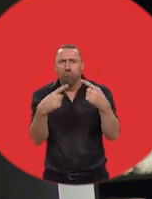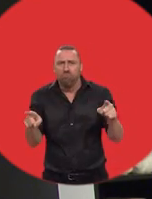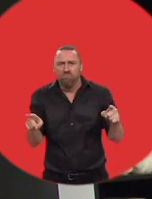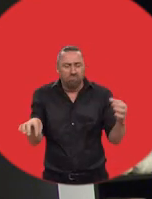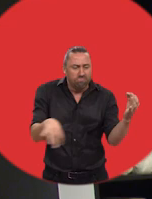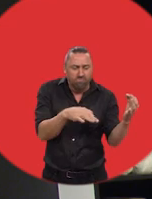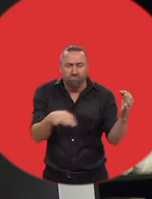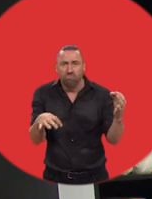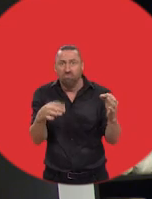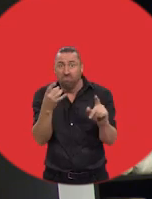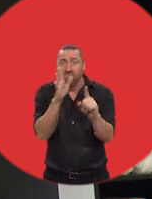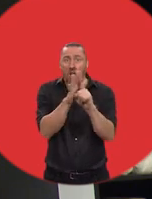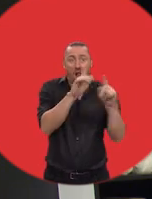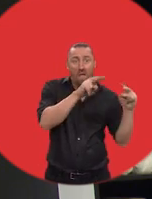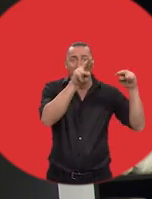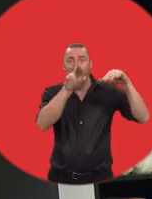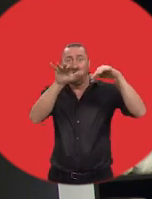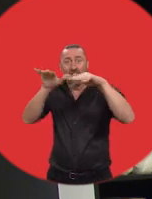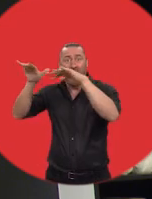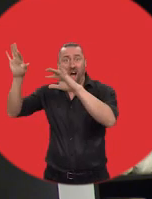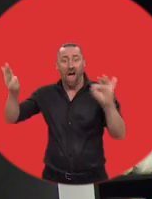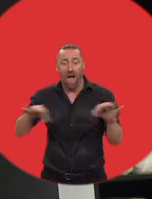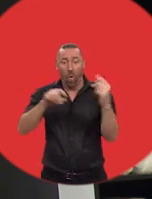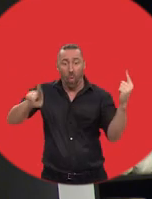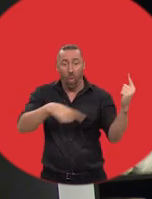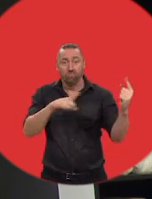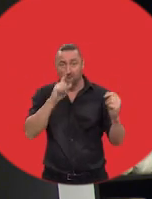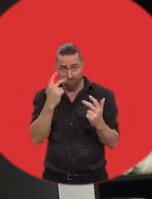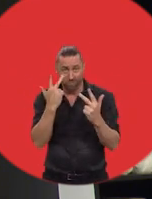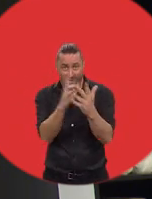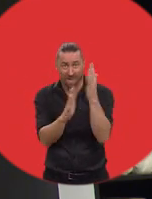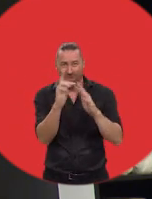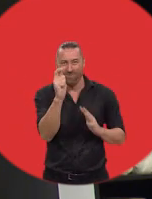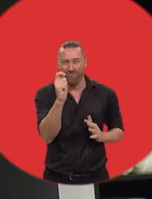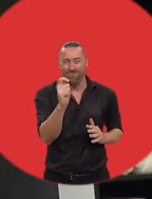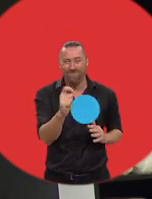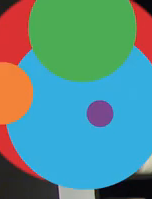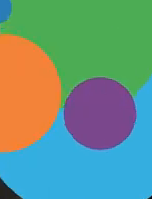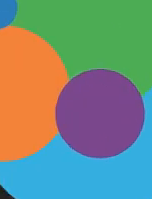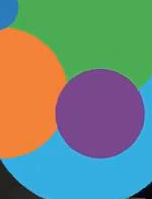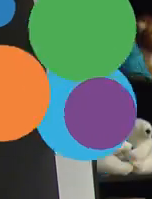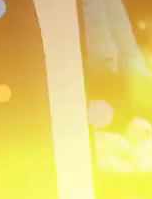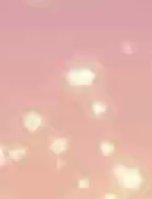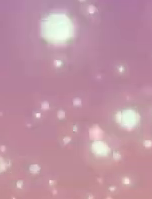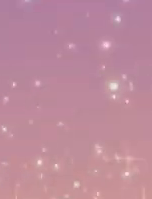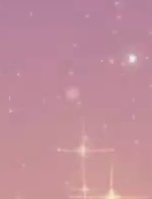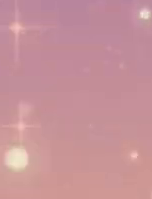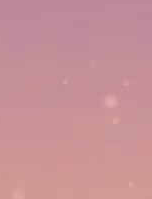so you can make sounds like the Flying Orchestra? Well, in just a moment, we'll show you how. See you soon.